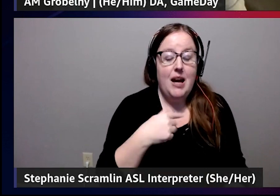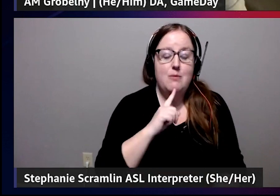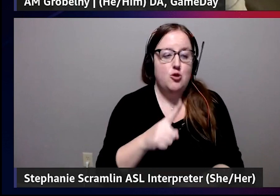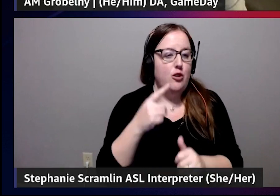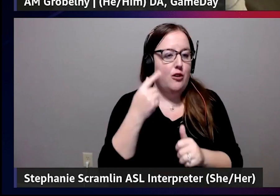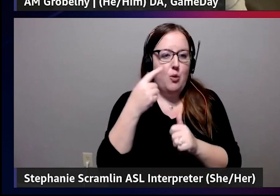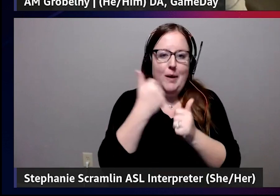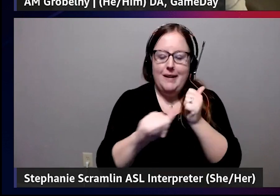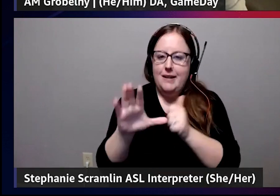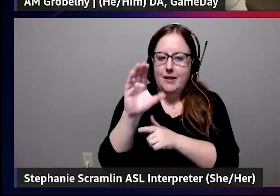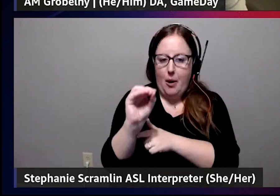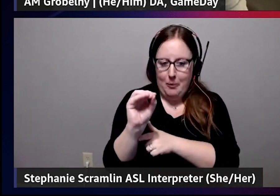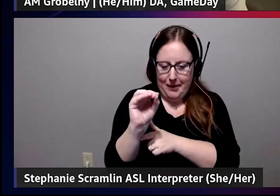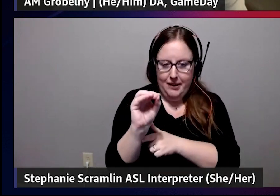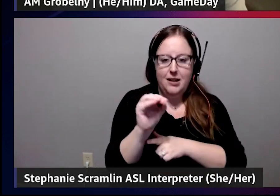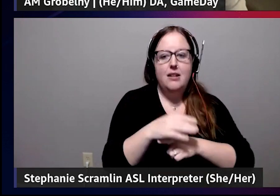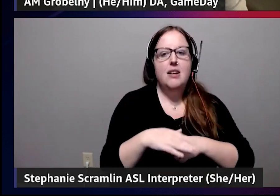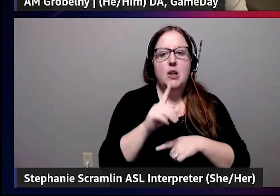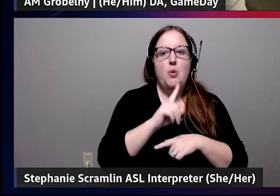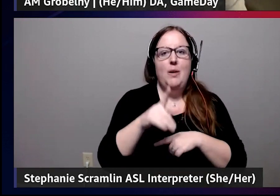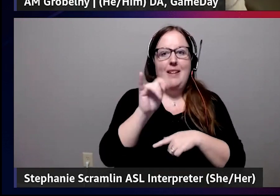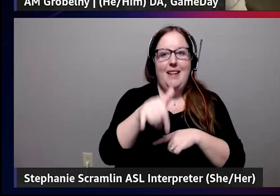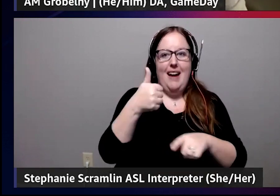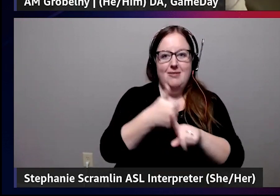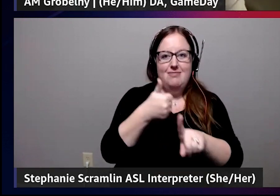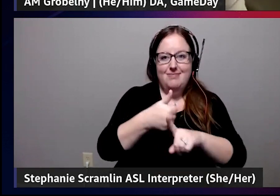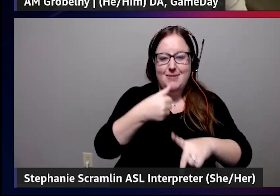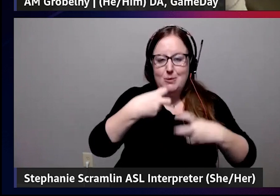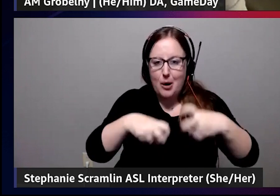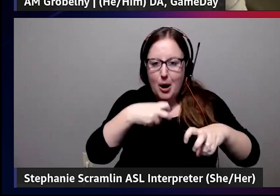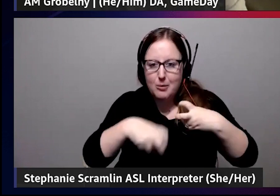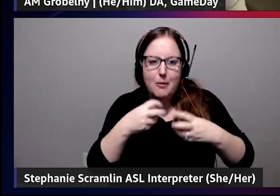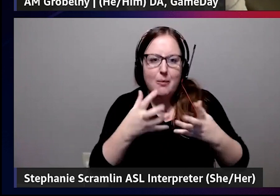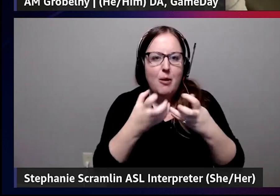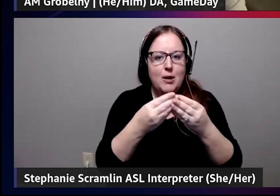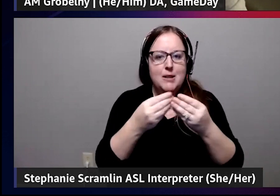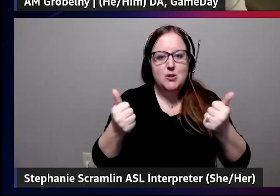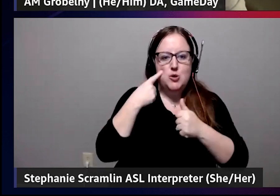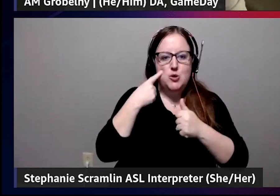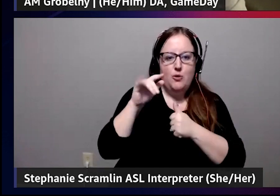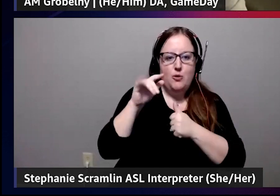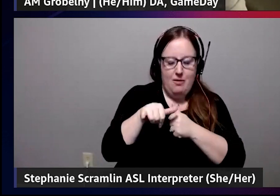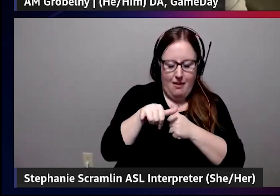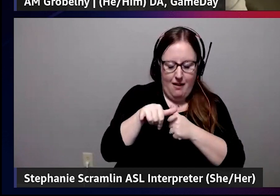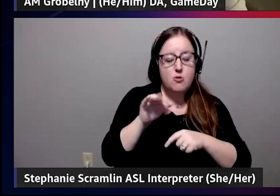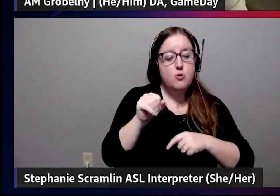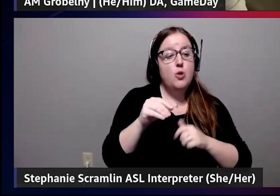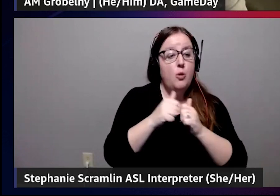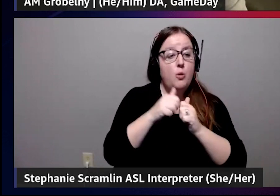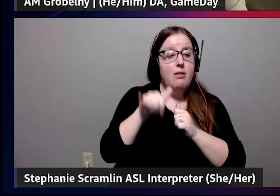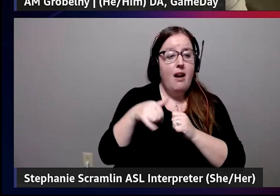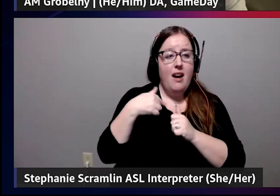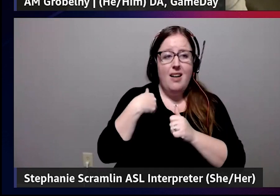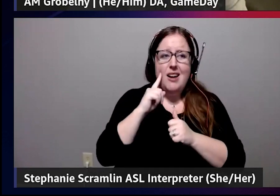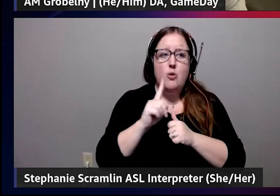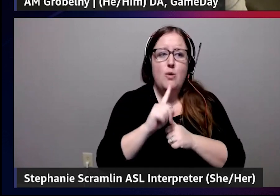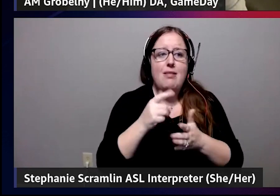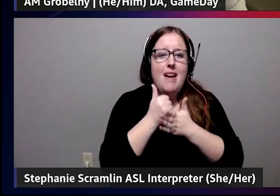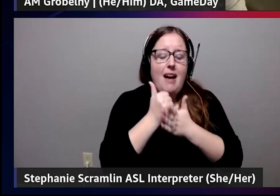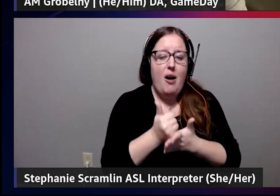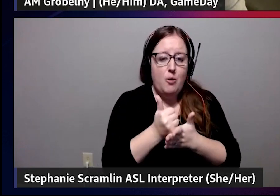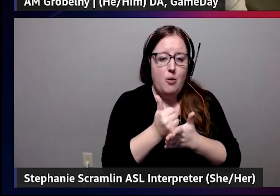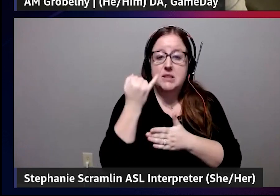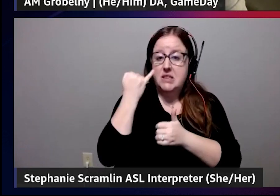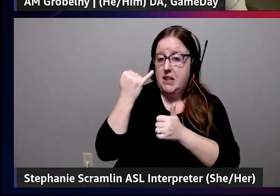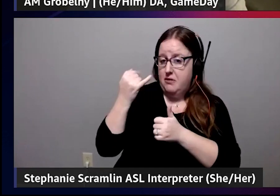where that is something that is going to be a problem and they're going to want a solution for it. So with that, I think it'd be really helpful if there's